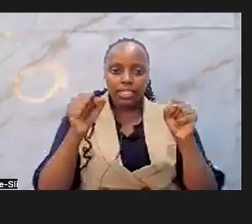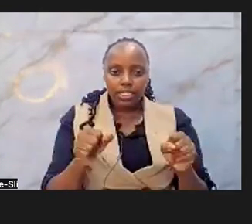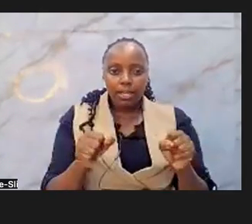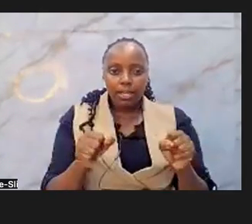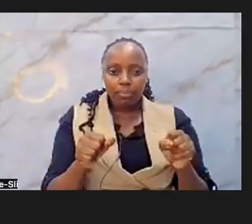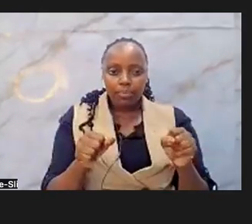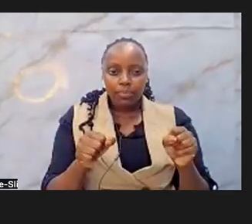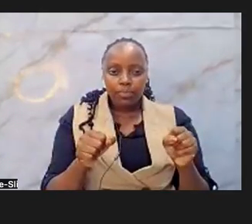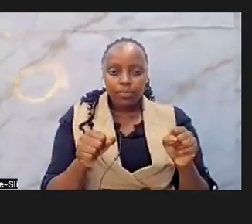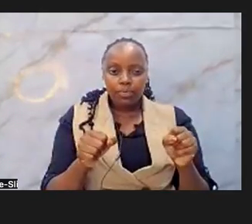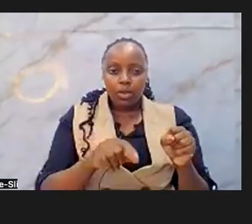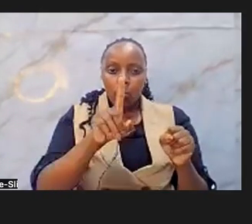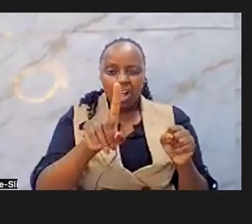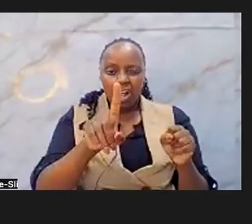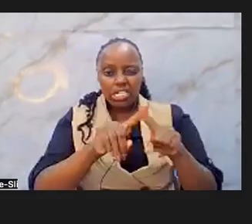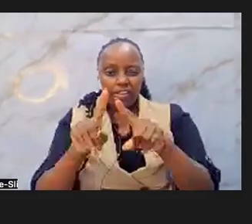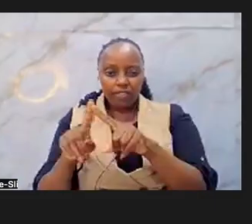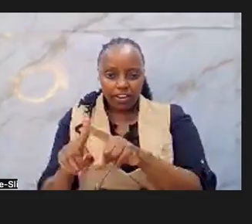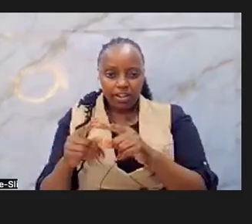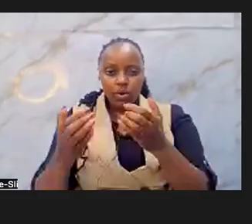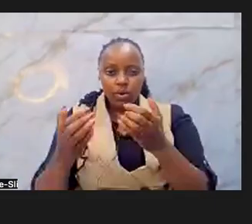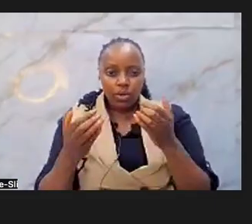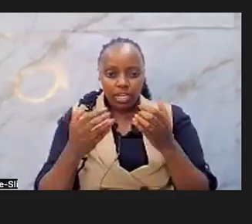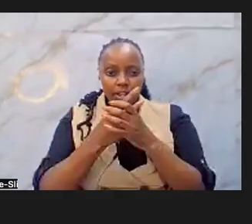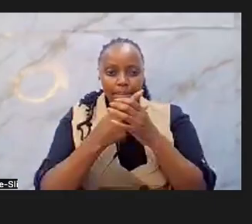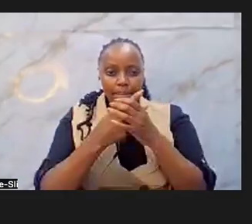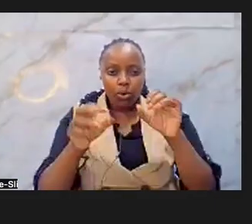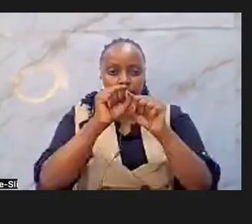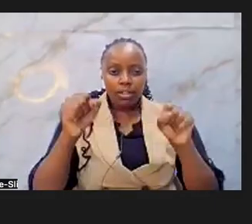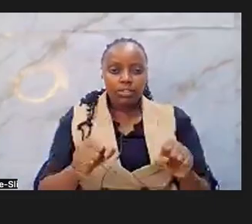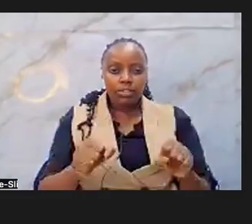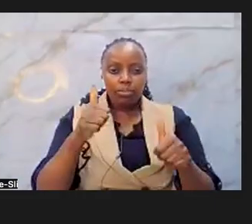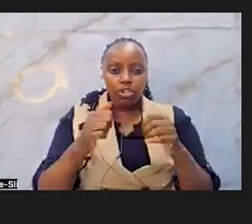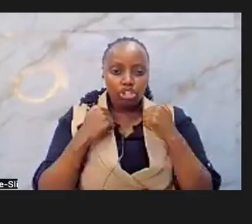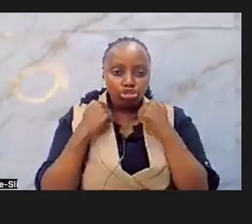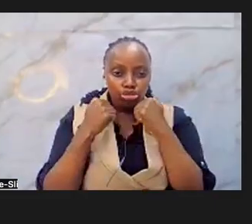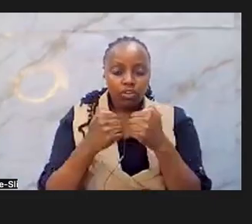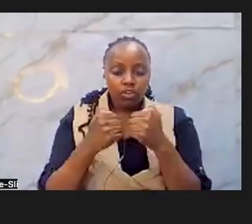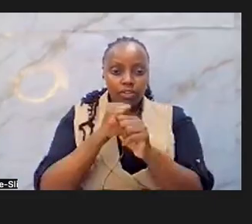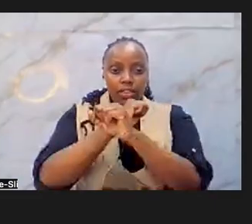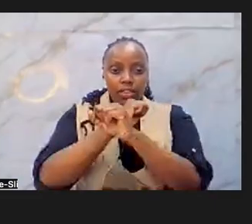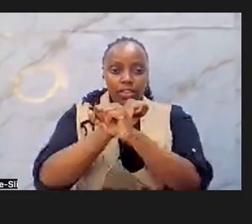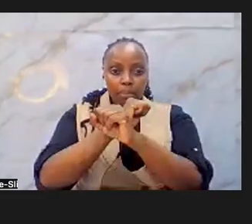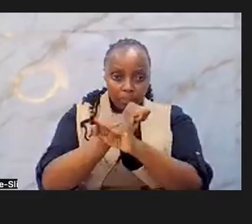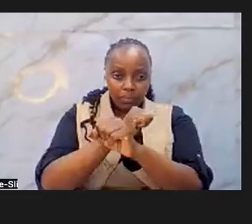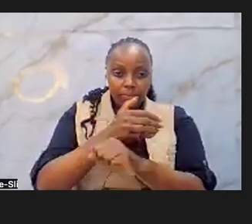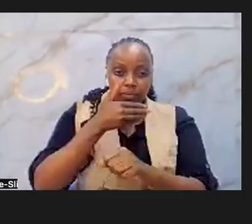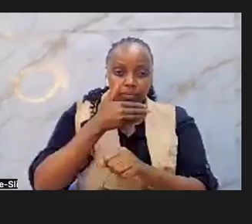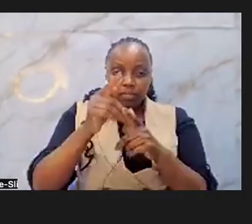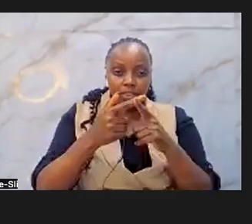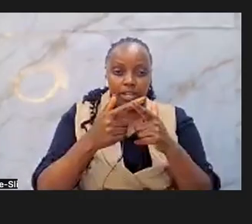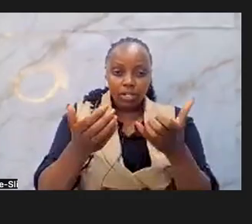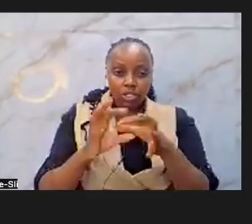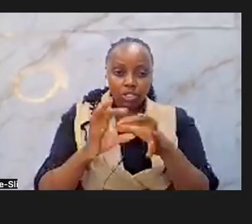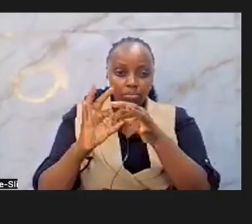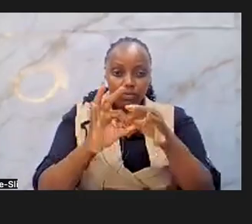We need systems that are strong, that can prevent and respond. We need them to be coordinated, and we need them to work closely with the work that's